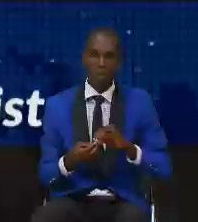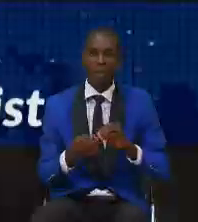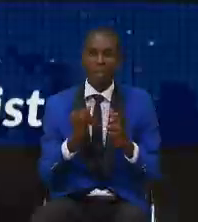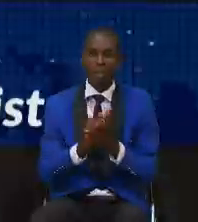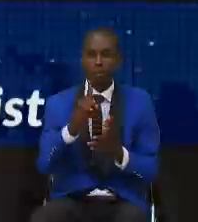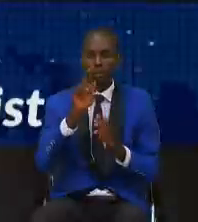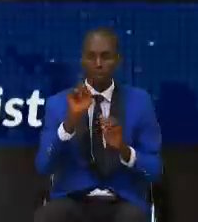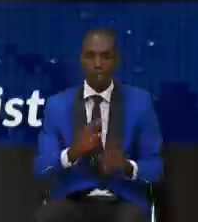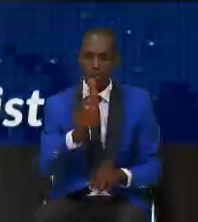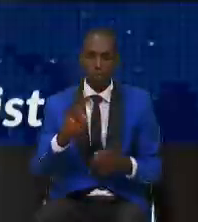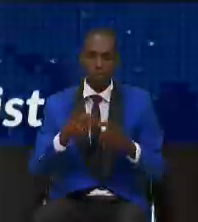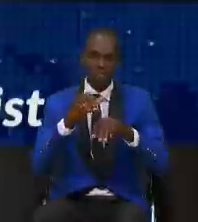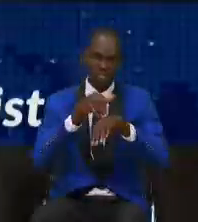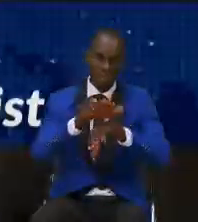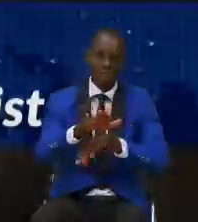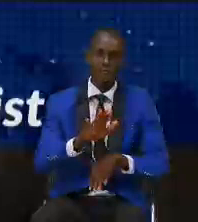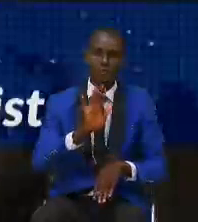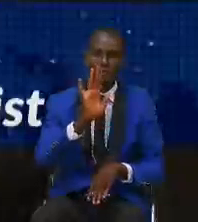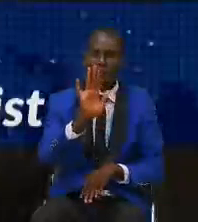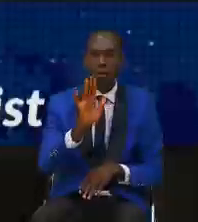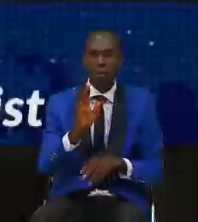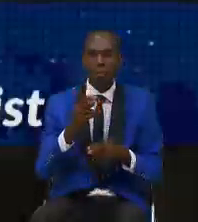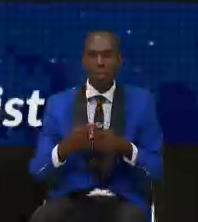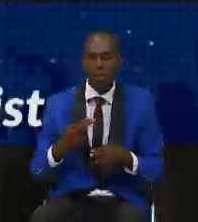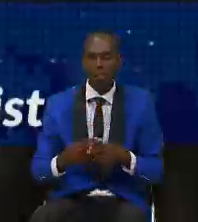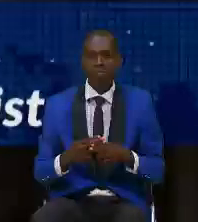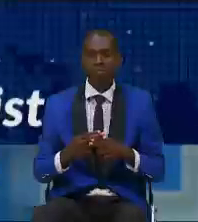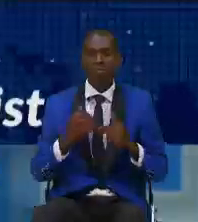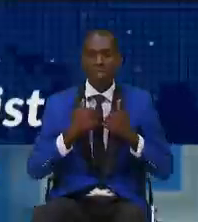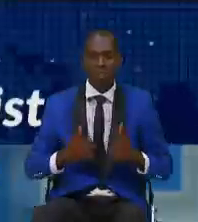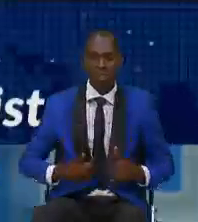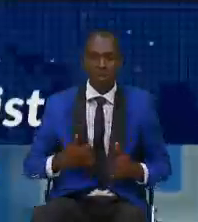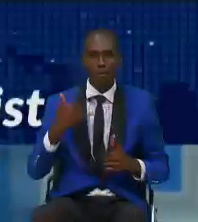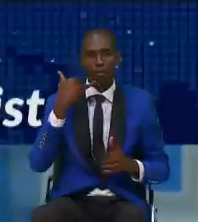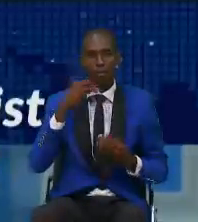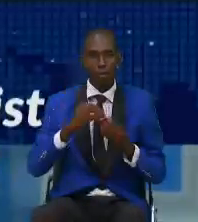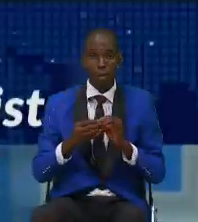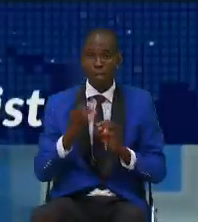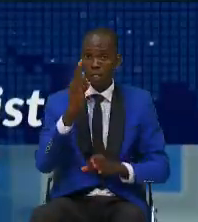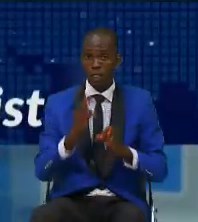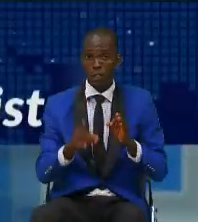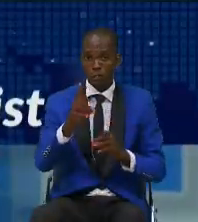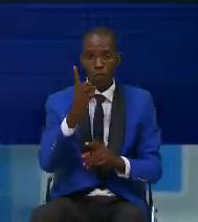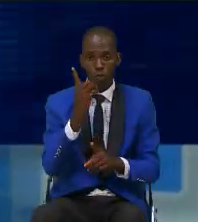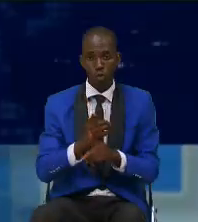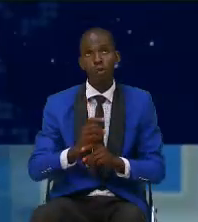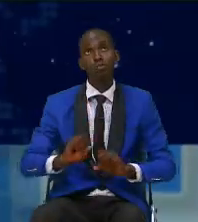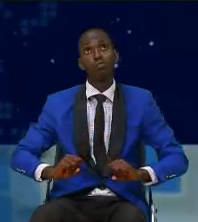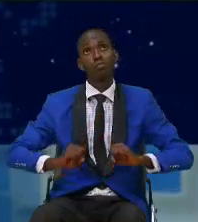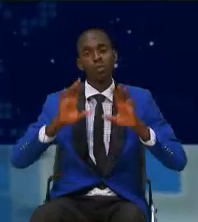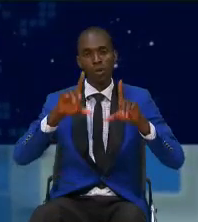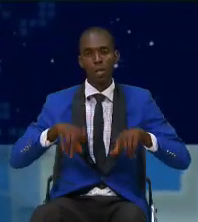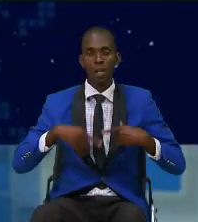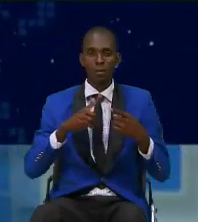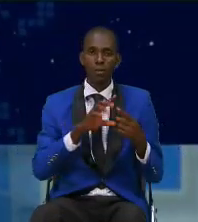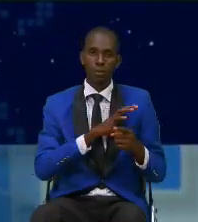+234 815 819 1017. This the number, the WhatsApp number that you can use to send in your details. Online, click the link